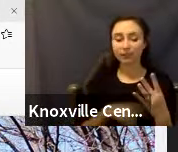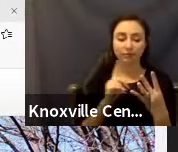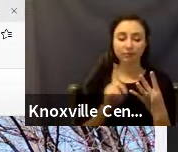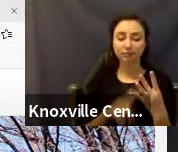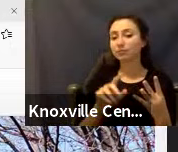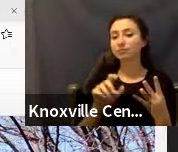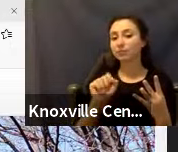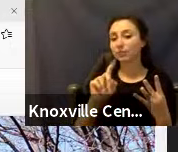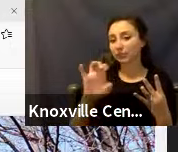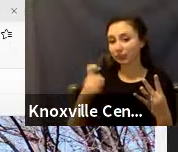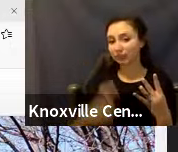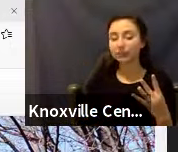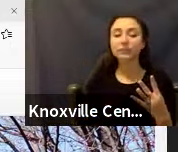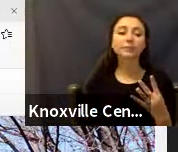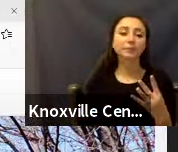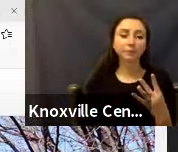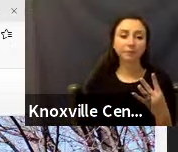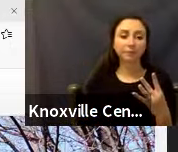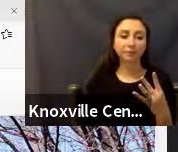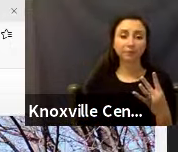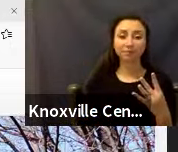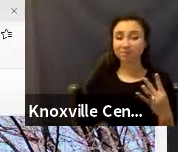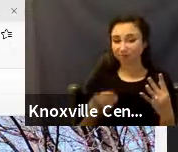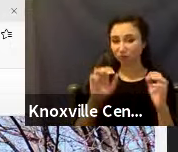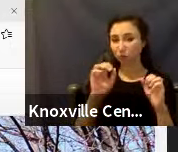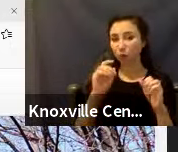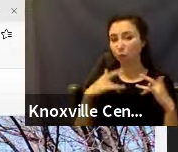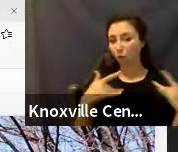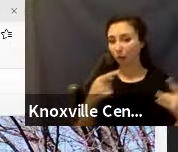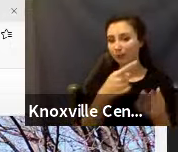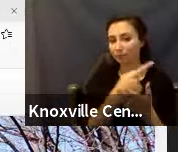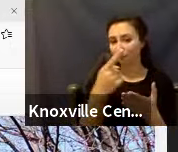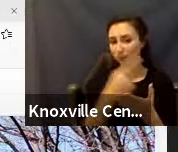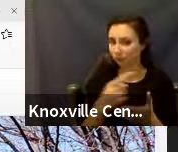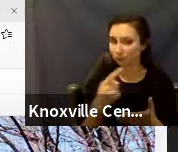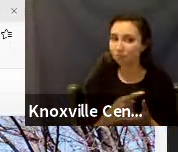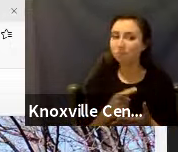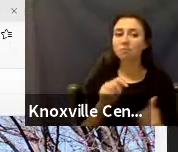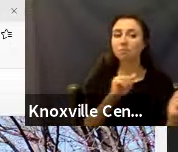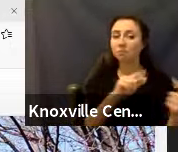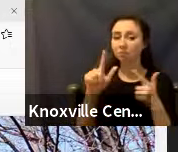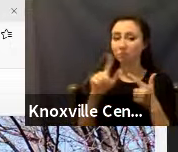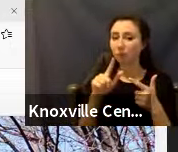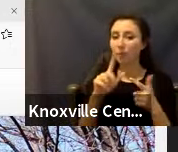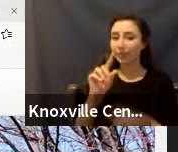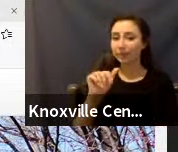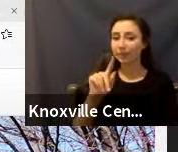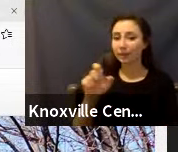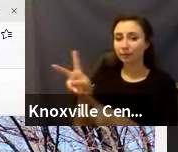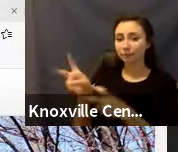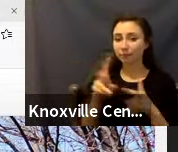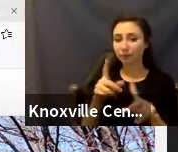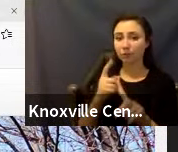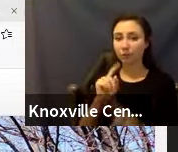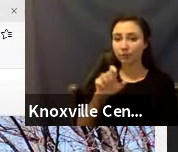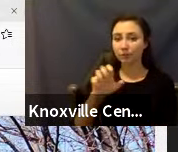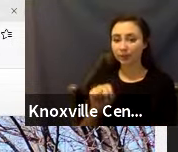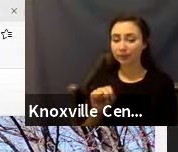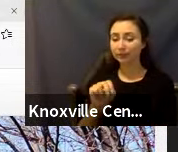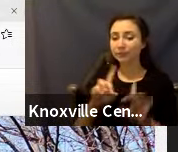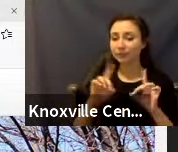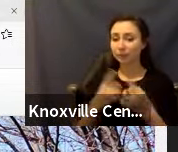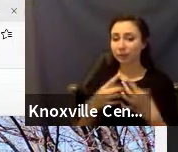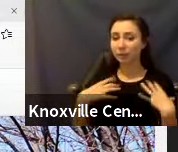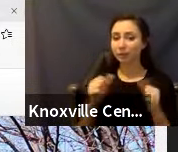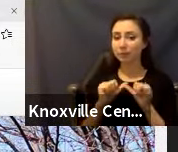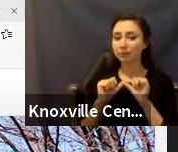weekly. All of the data, except for our internal number, is coming from the Tennessee Department of Health. We continue to vaccinate